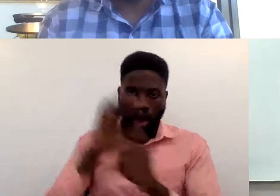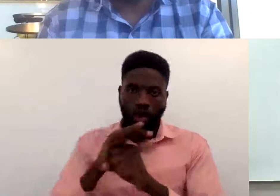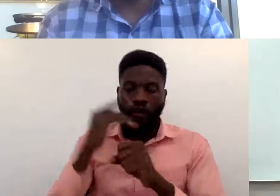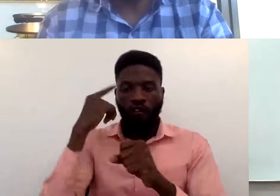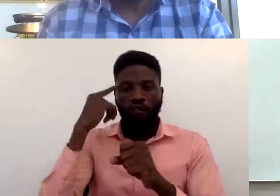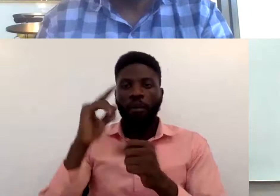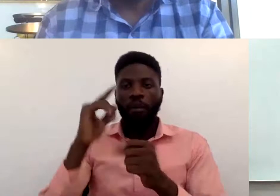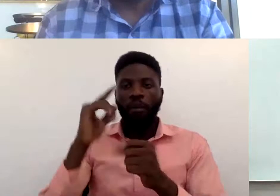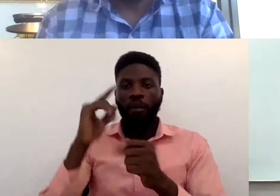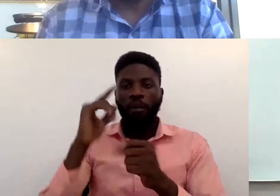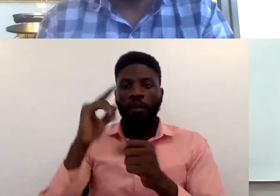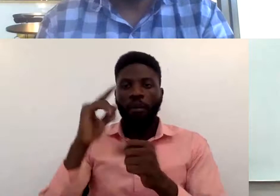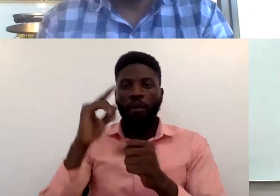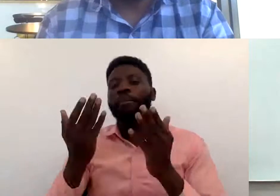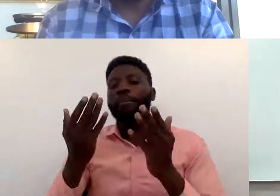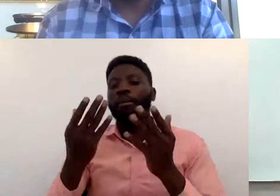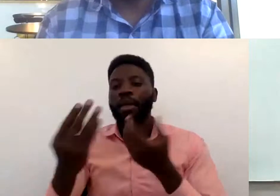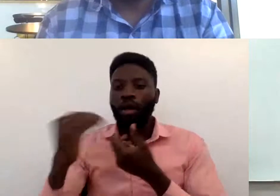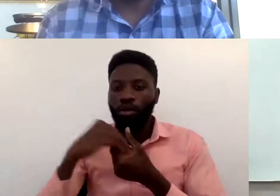specifically targeting